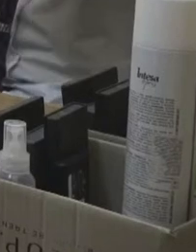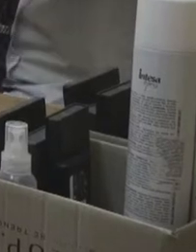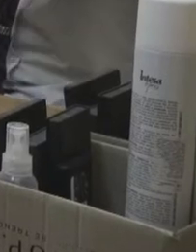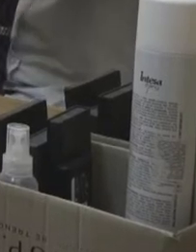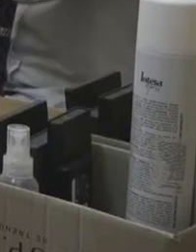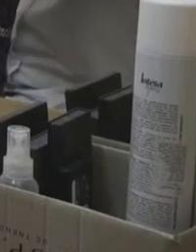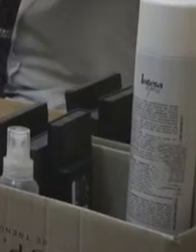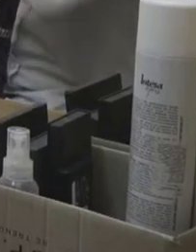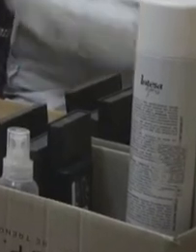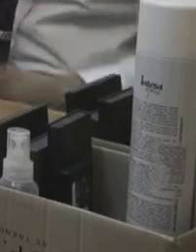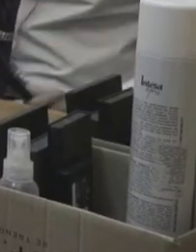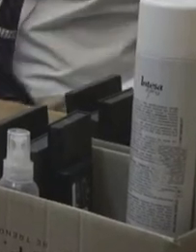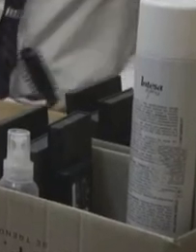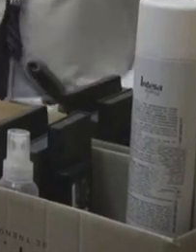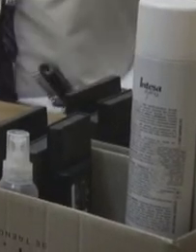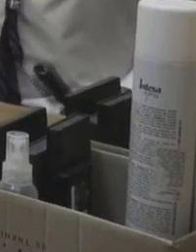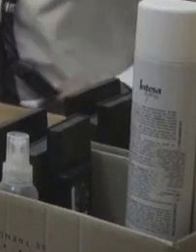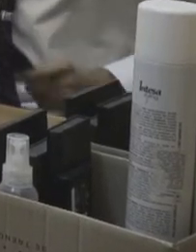foreign